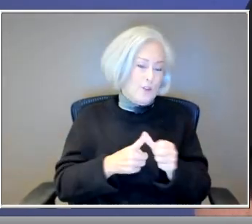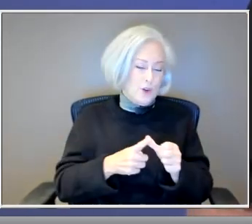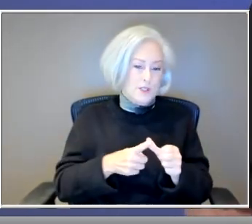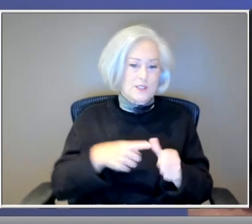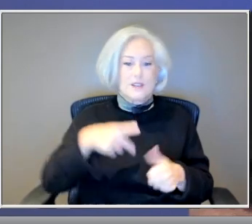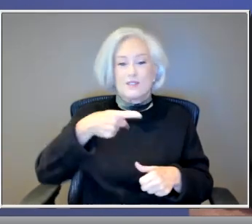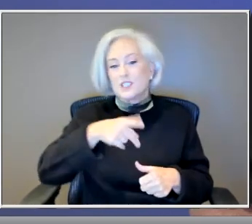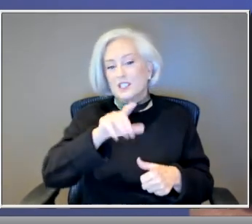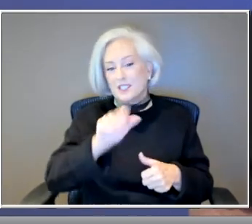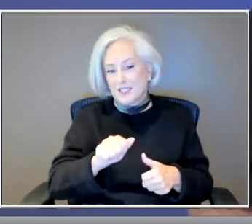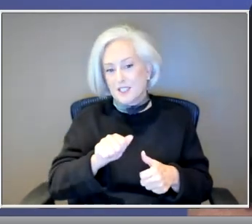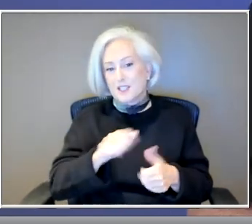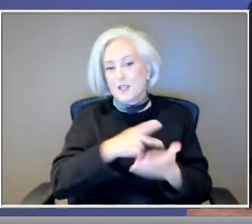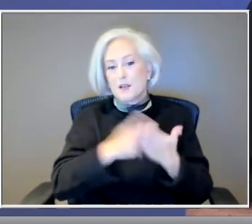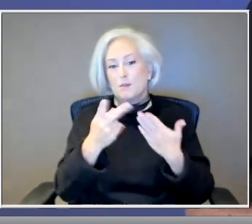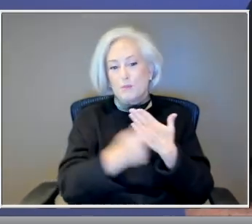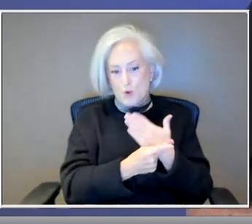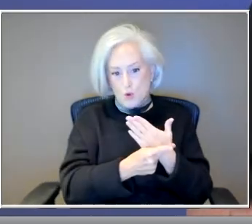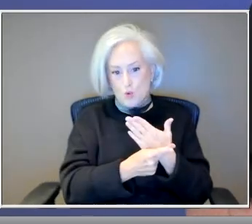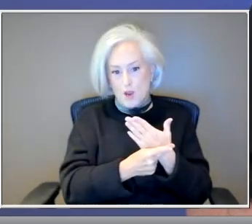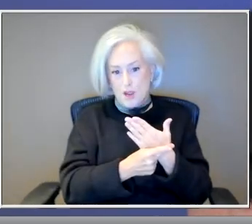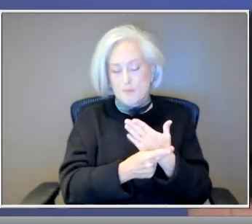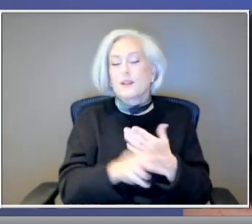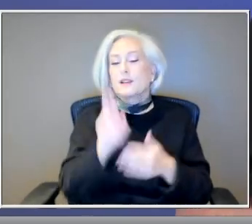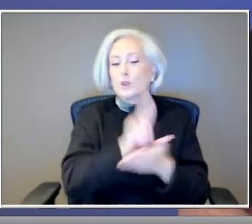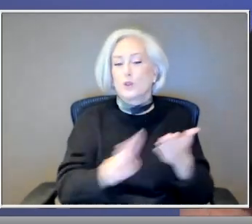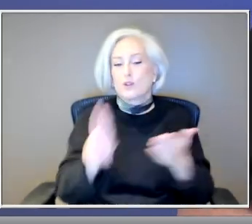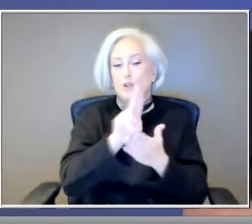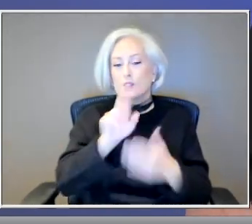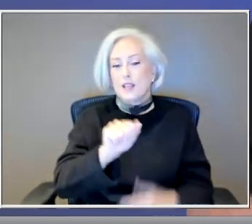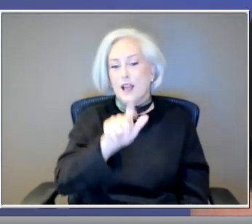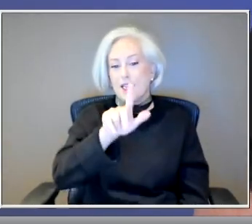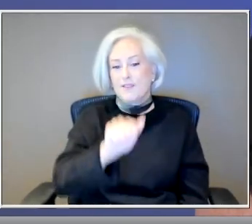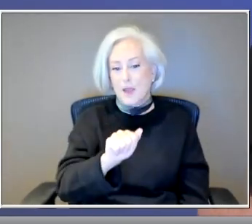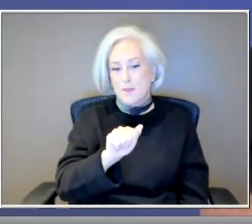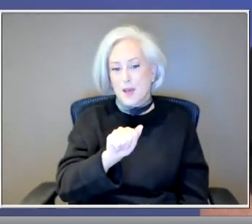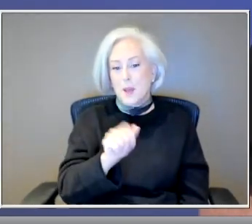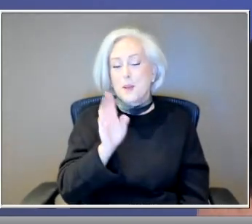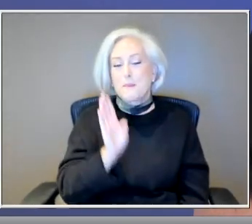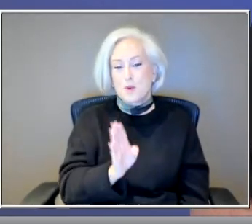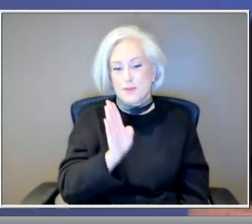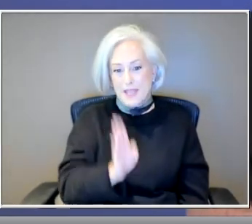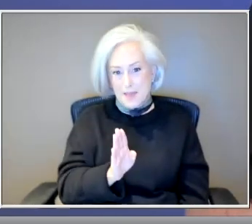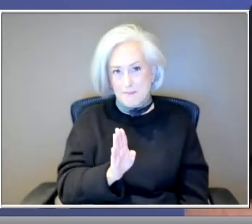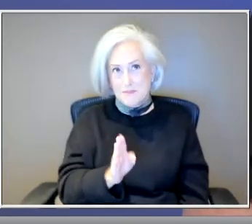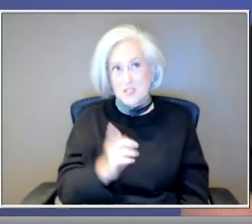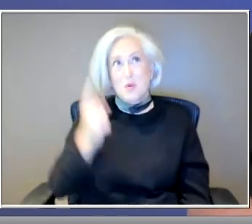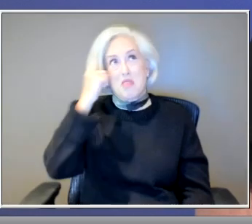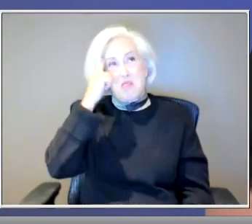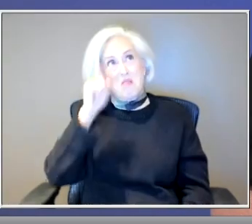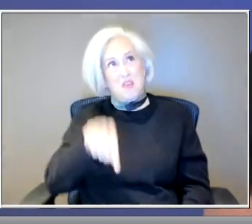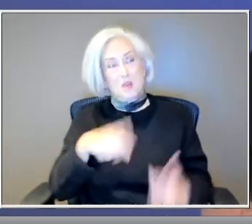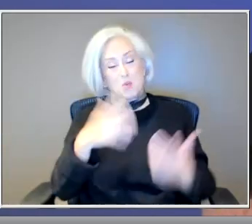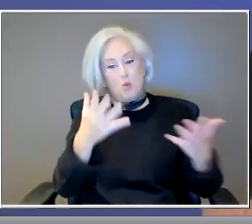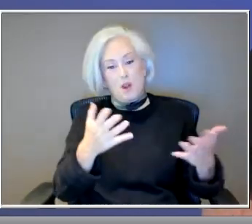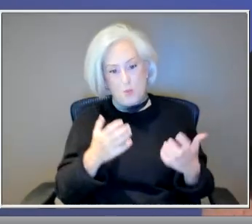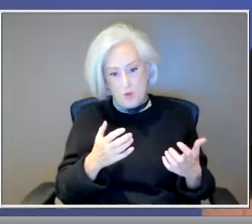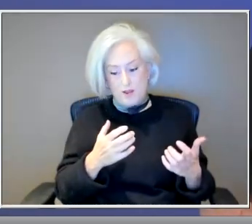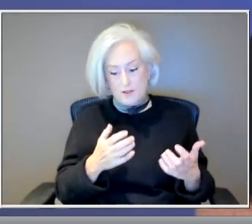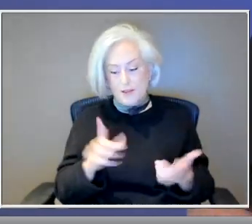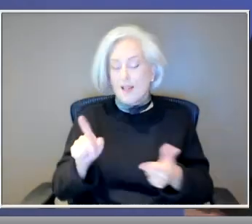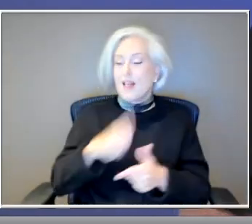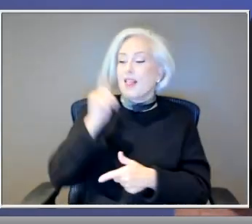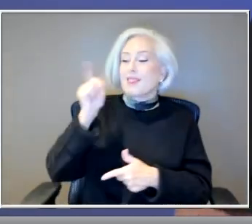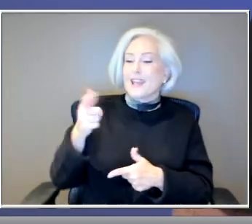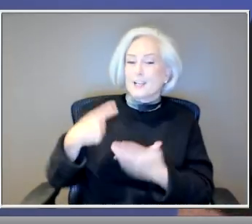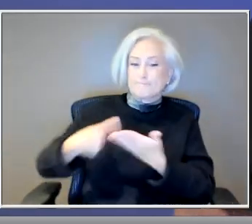University of Alabama in Birmingham. And fast forward, that was kind of what I was going to do. And then I talked to some friends and realized